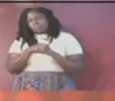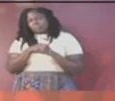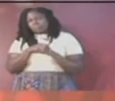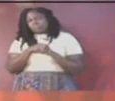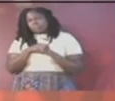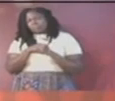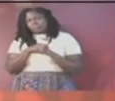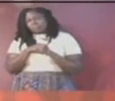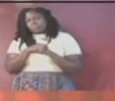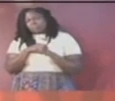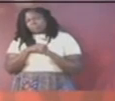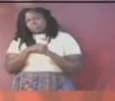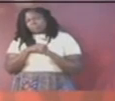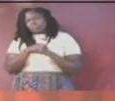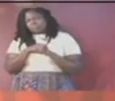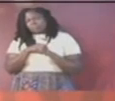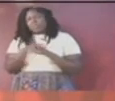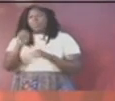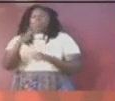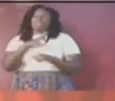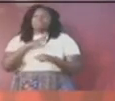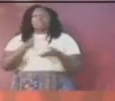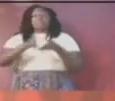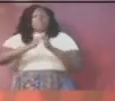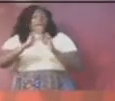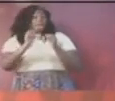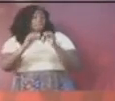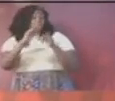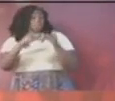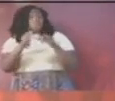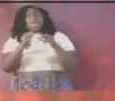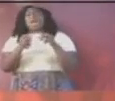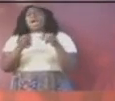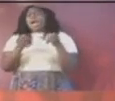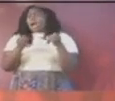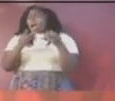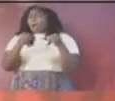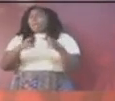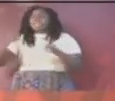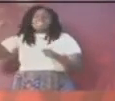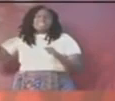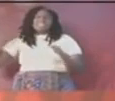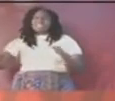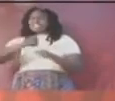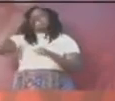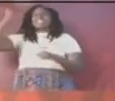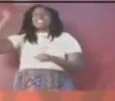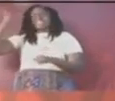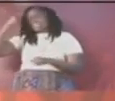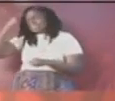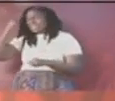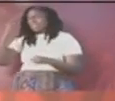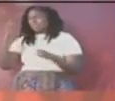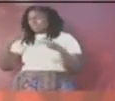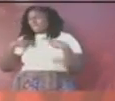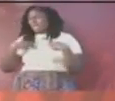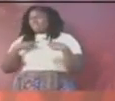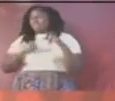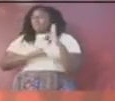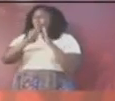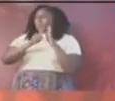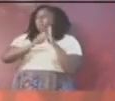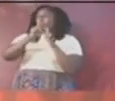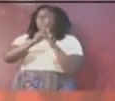that the measures will yield the decrease that we are looking for and hoping for, really depends to some